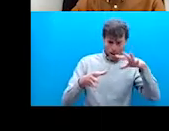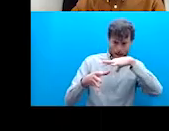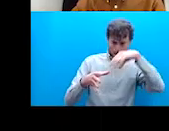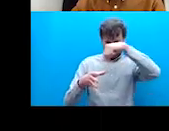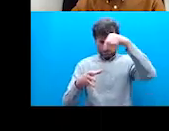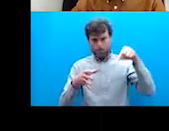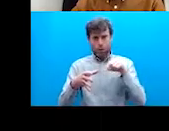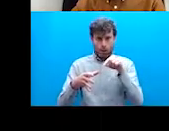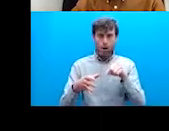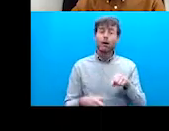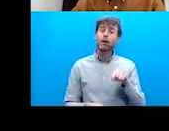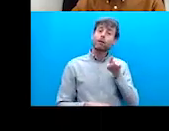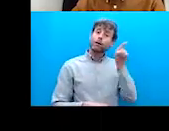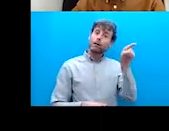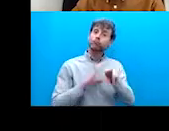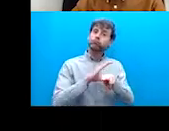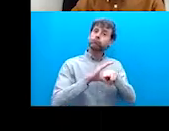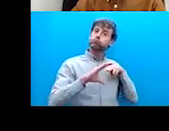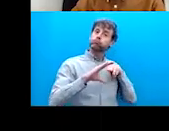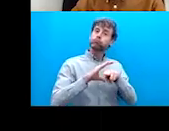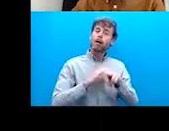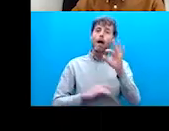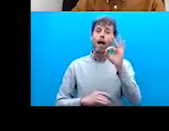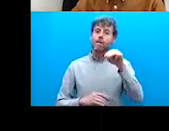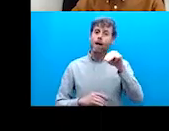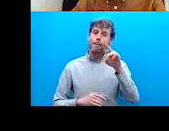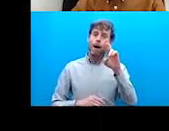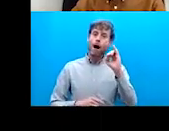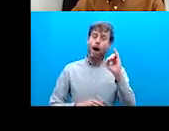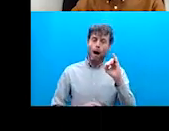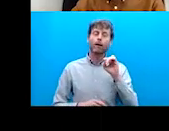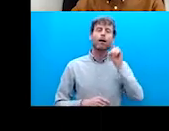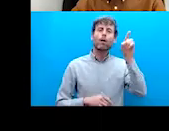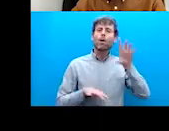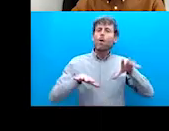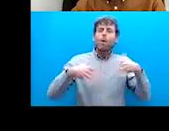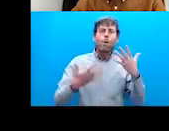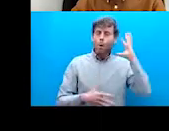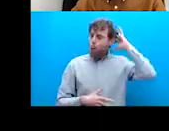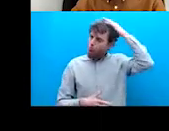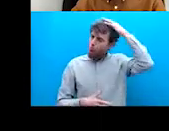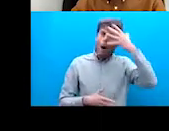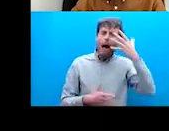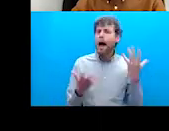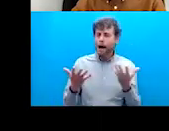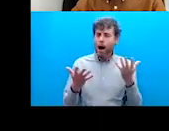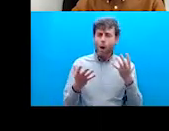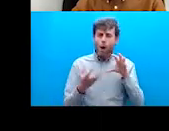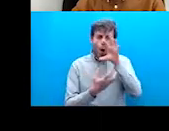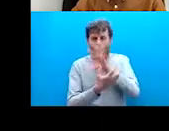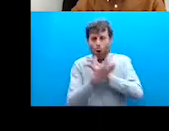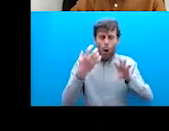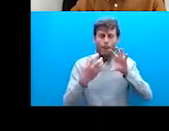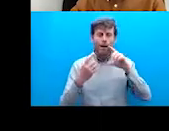this fMRI study, for example, we asked where complex logical propositions are represented in the